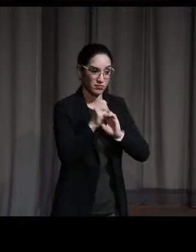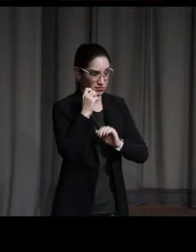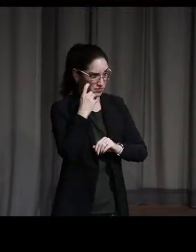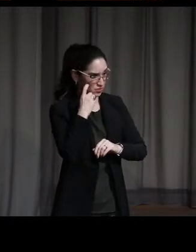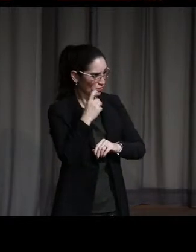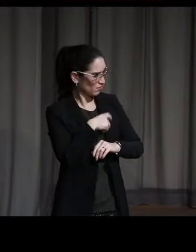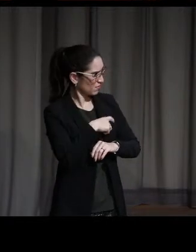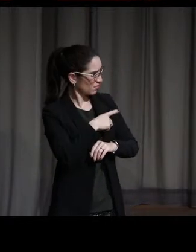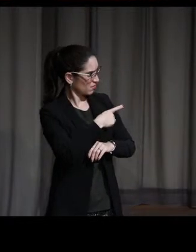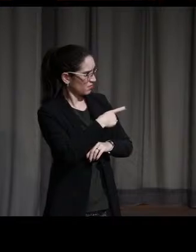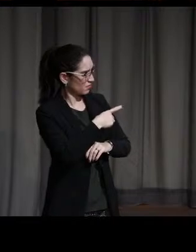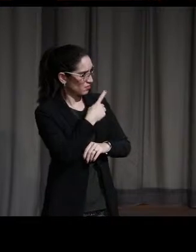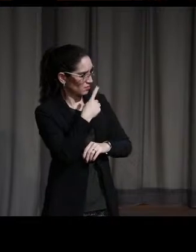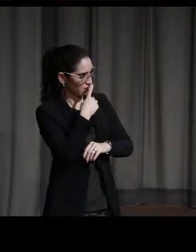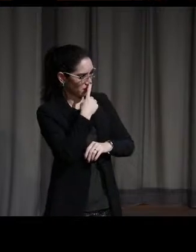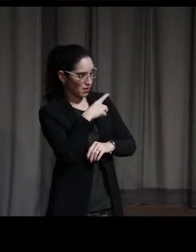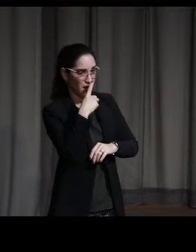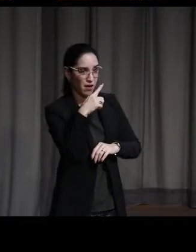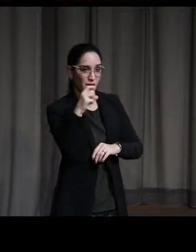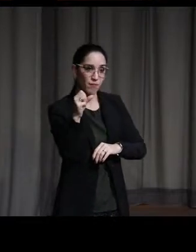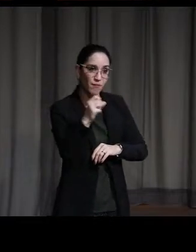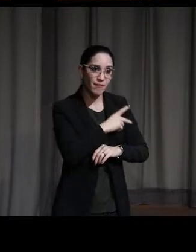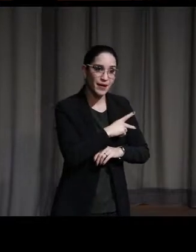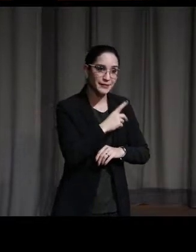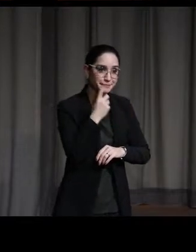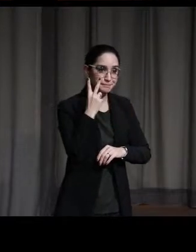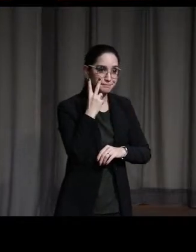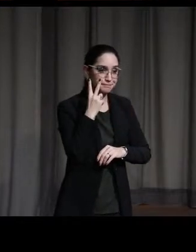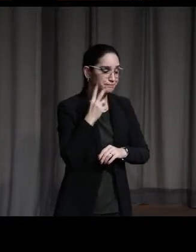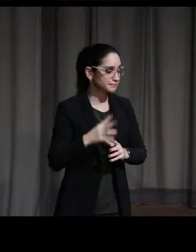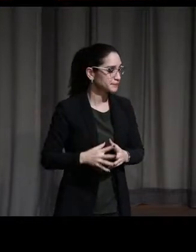would be great. I think we can go back to a rooster.